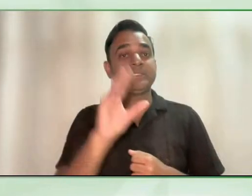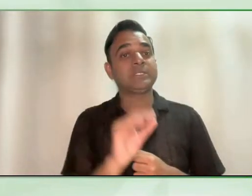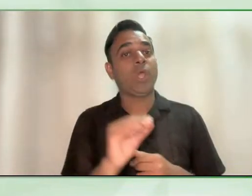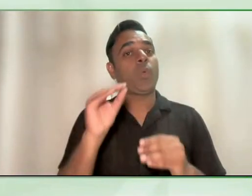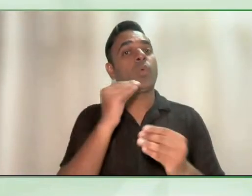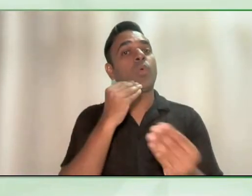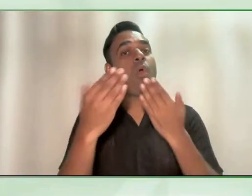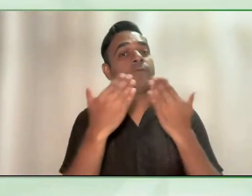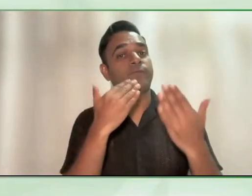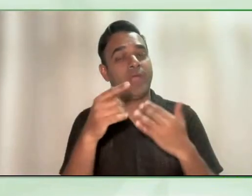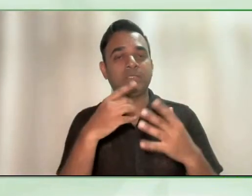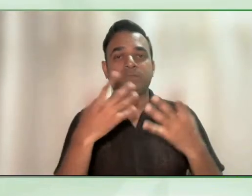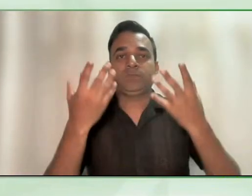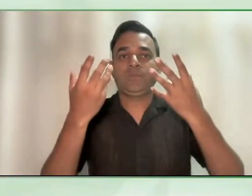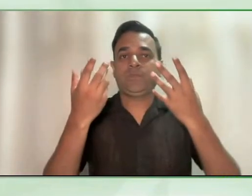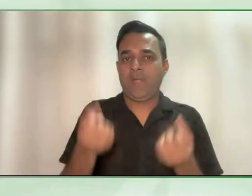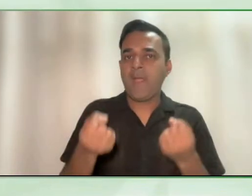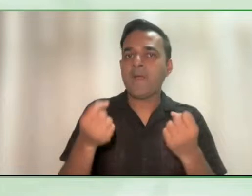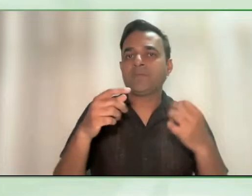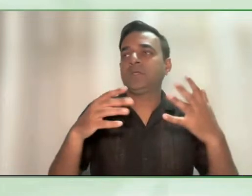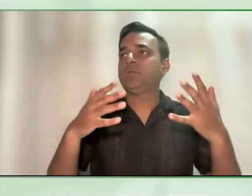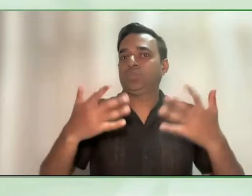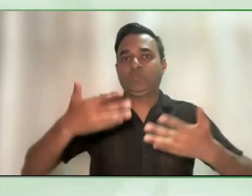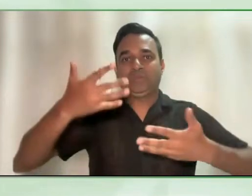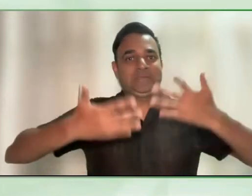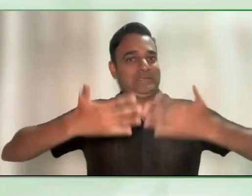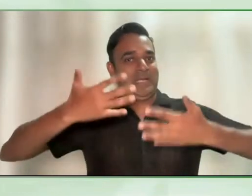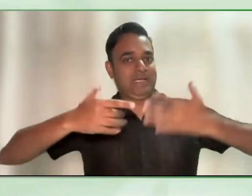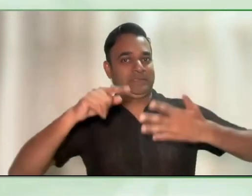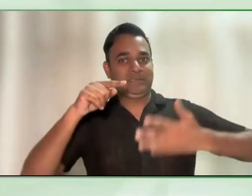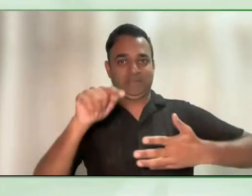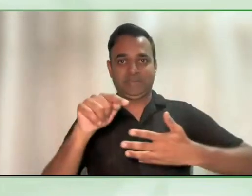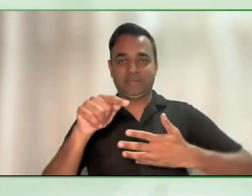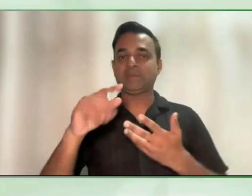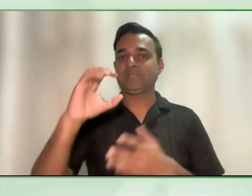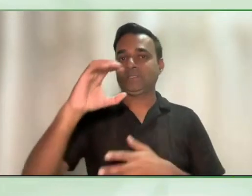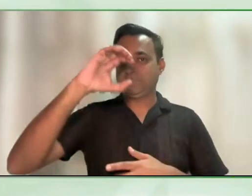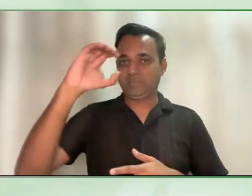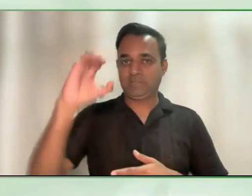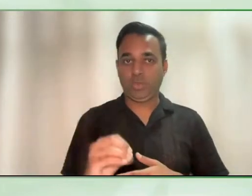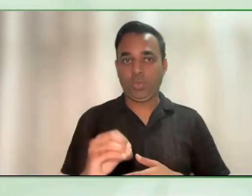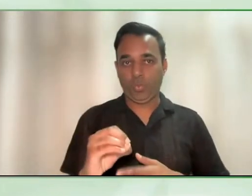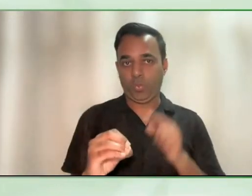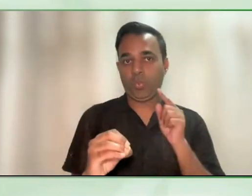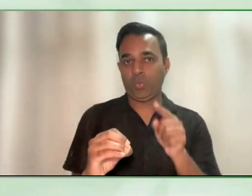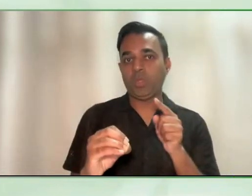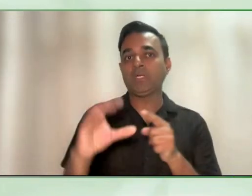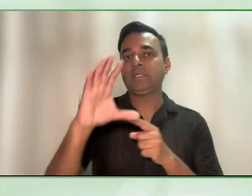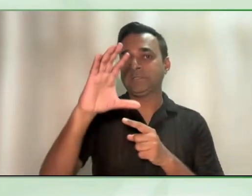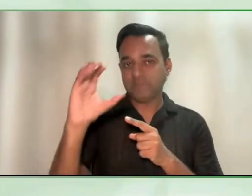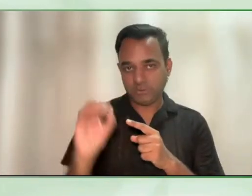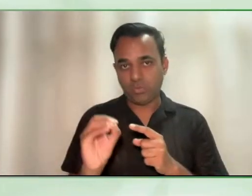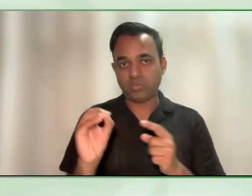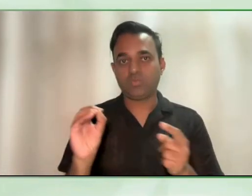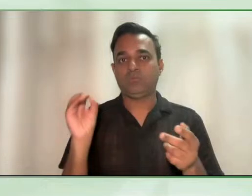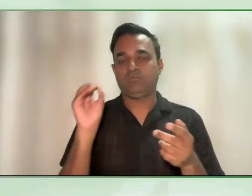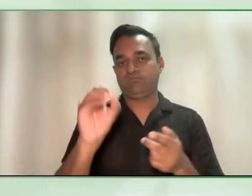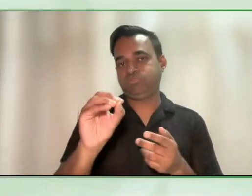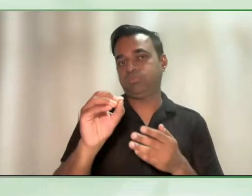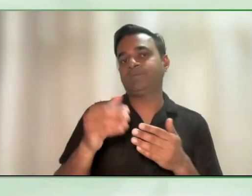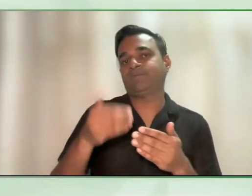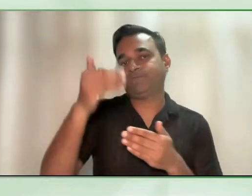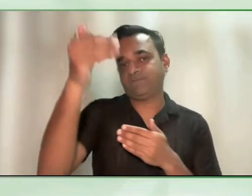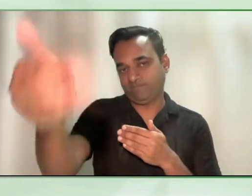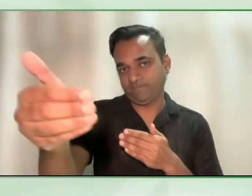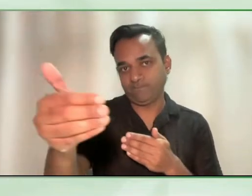knowledge, to share what their responses, what their adaptation and mitigation approaches are to climate change,